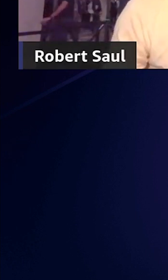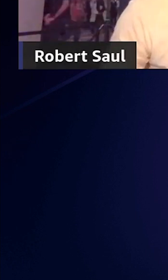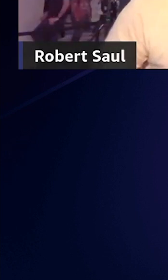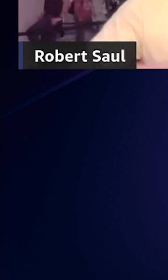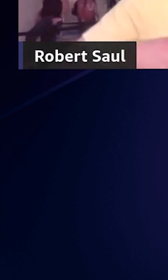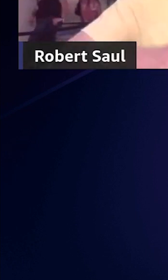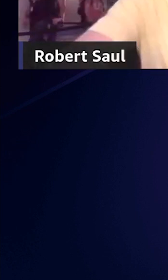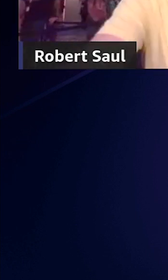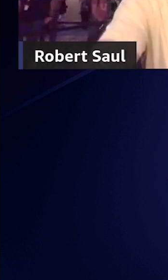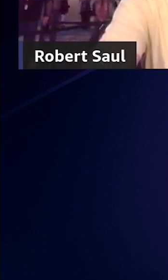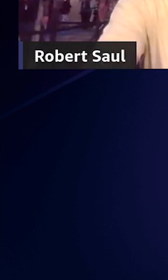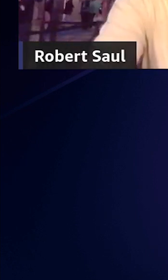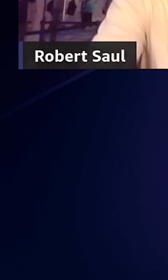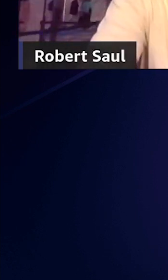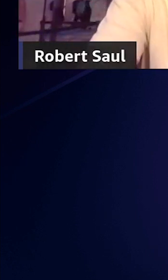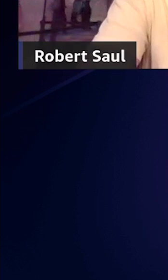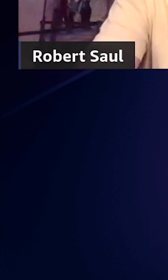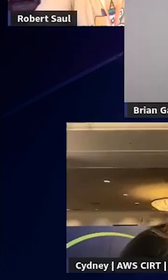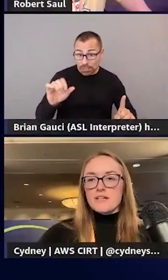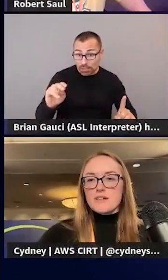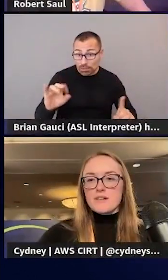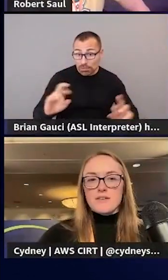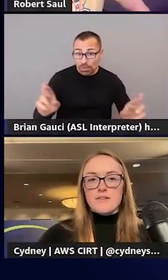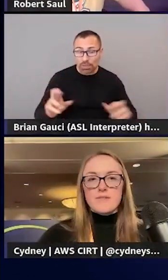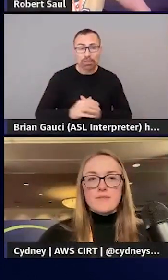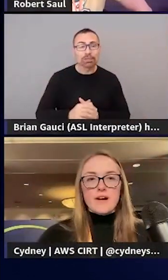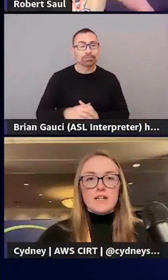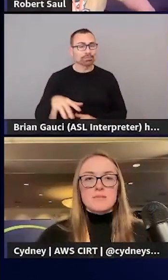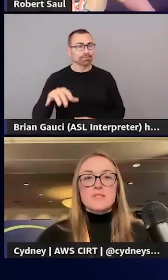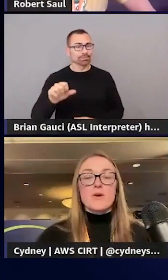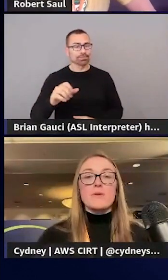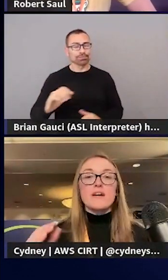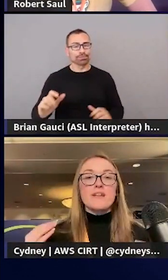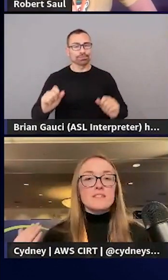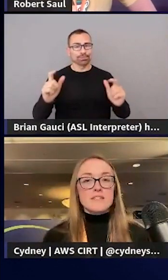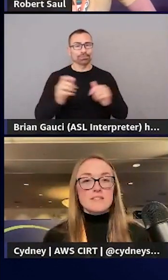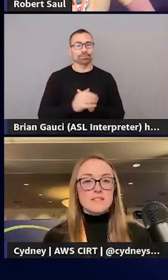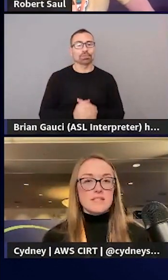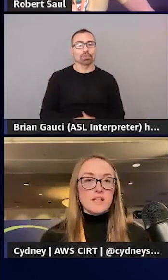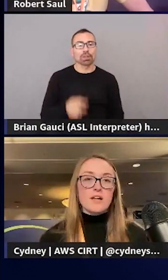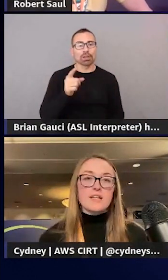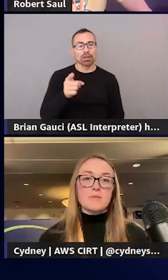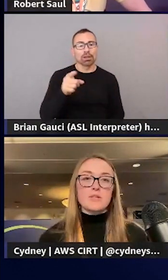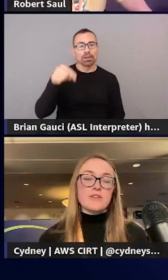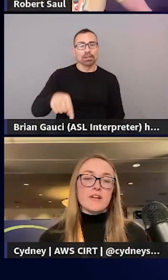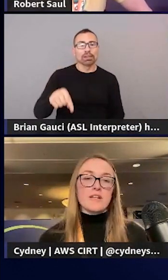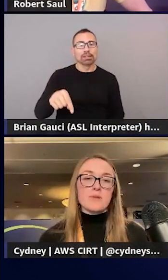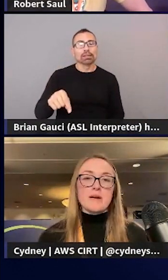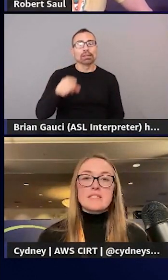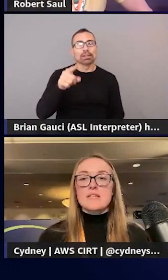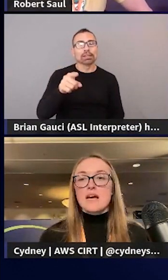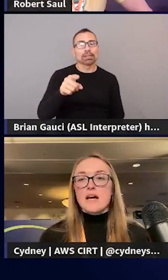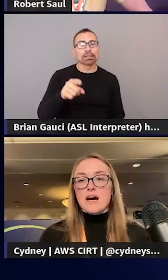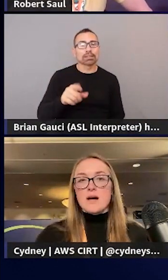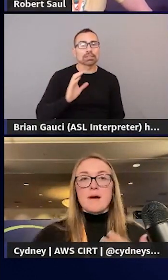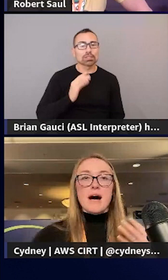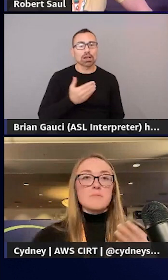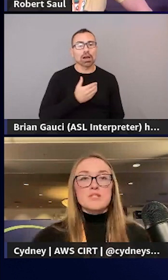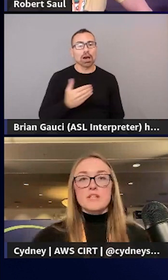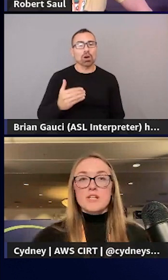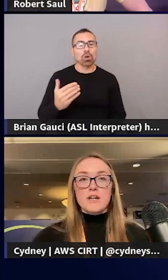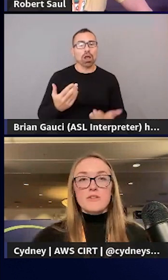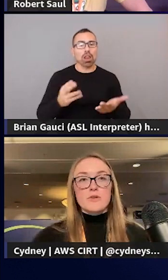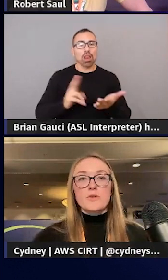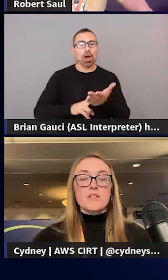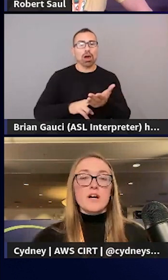sure do. Let's go ahead and load the screen share. Awesome. So this is Assisted Log Enabler for AWS. I'm just